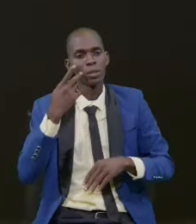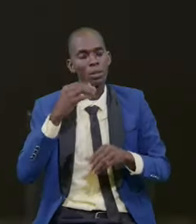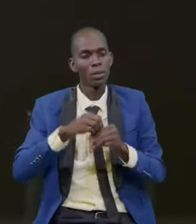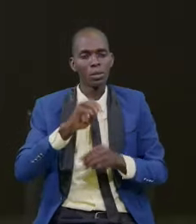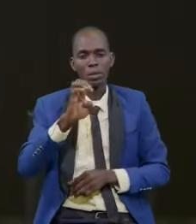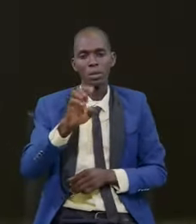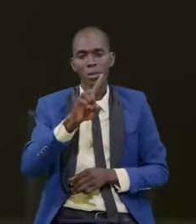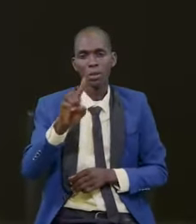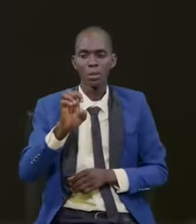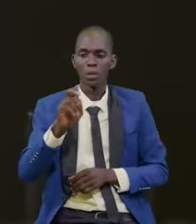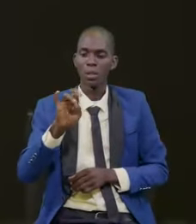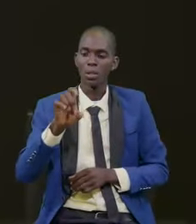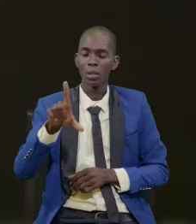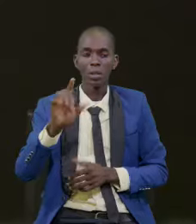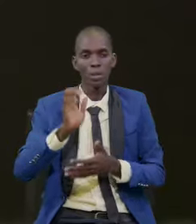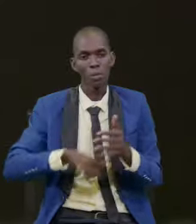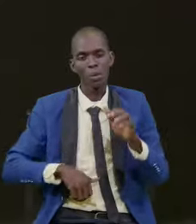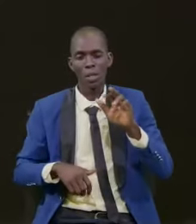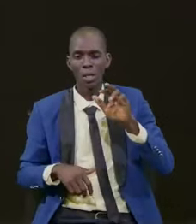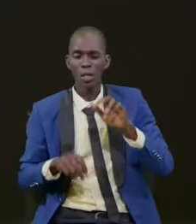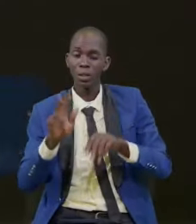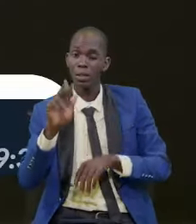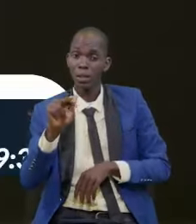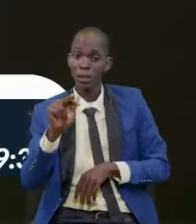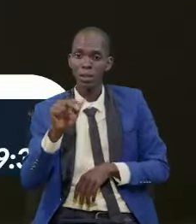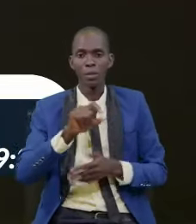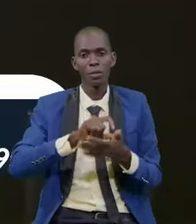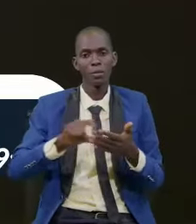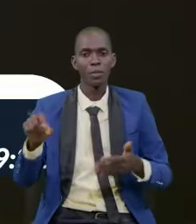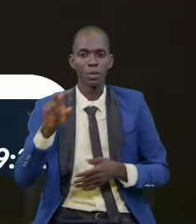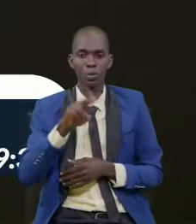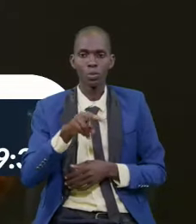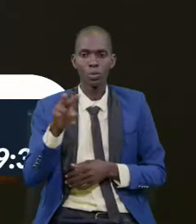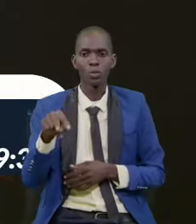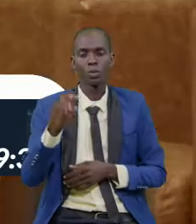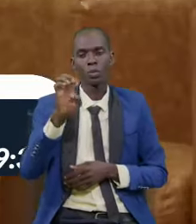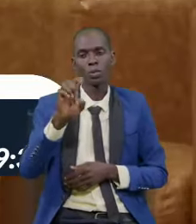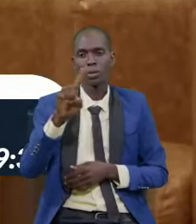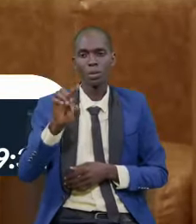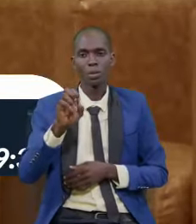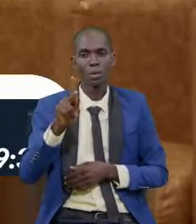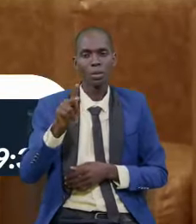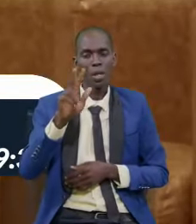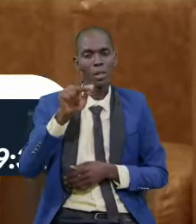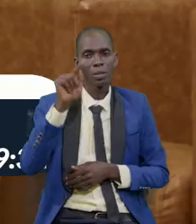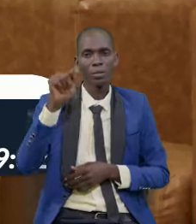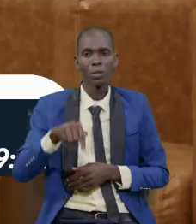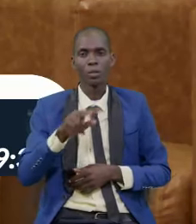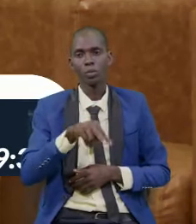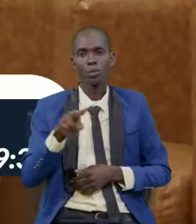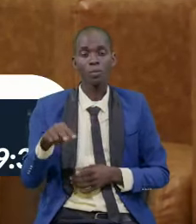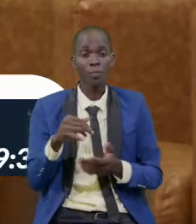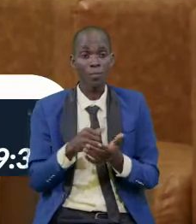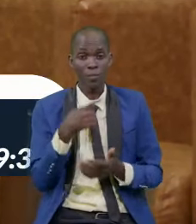13, reading from verse 22. Ezekiel chapter 13, verse 22. It tells us, it